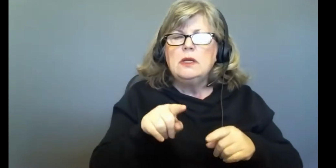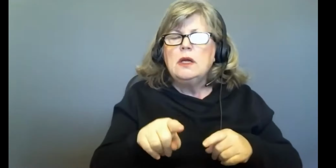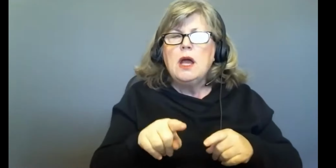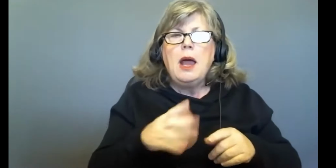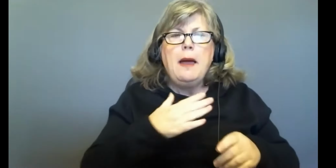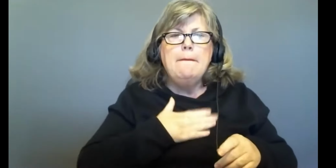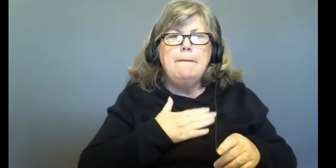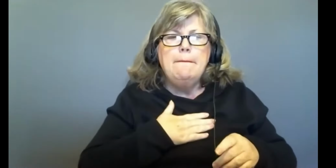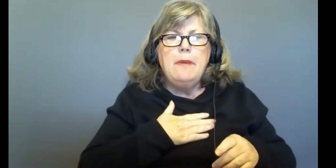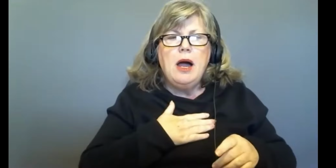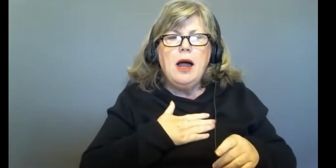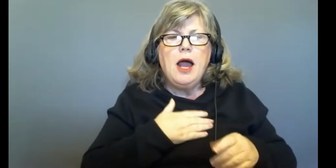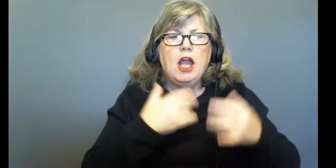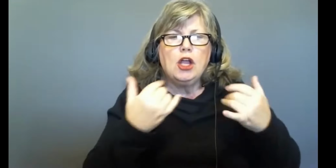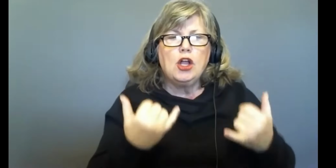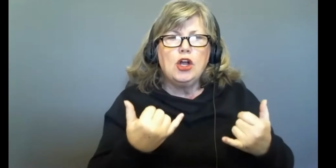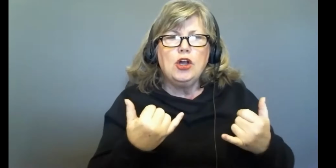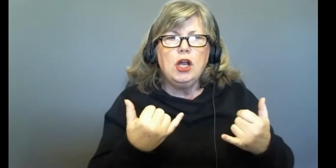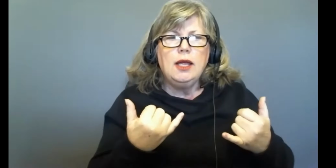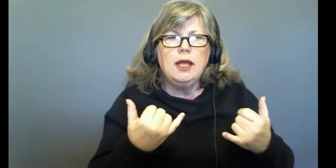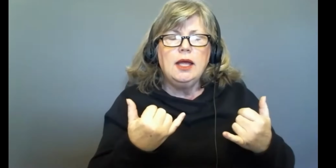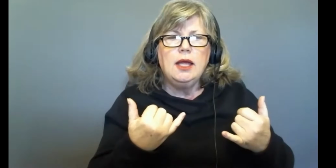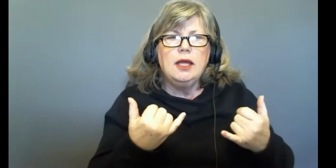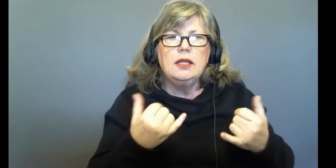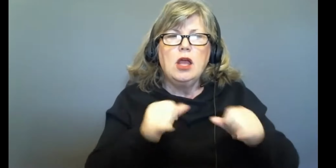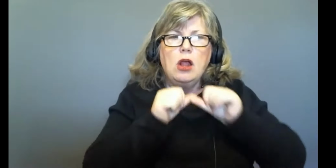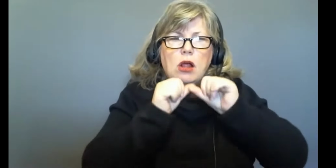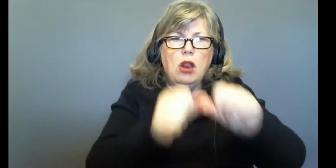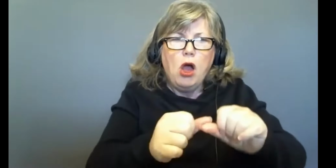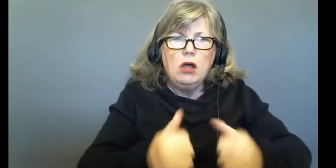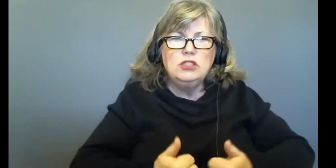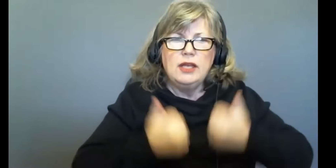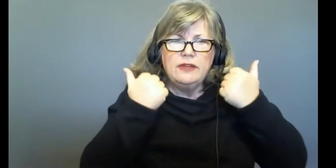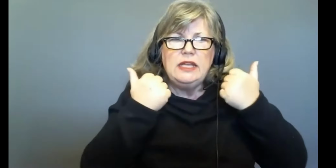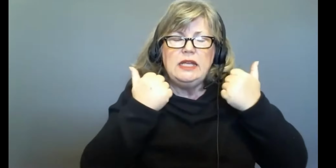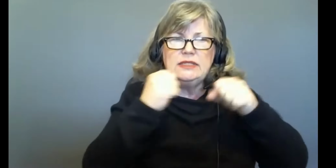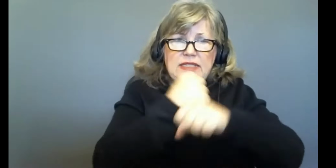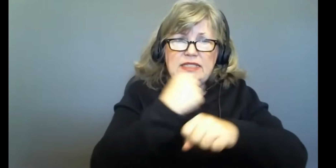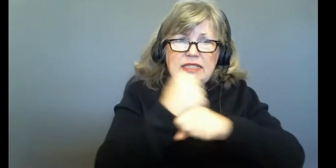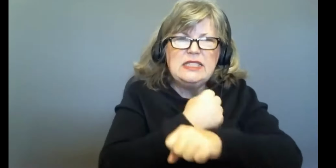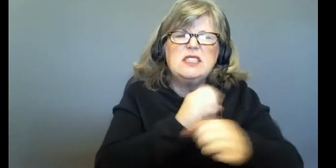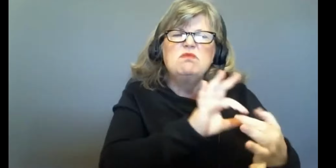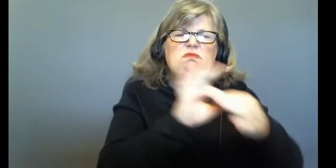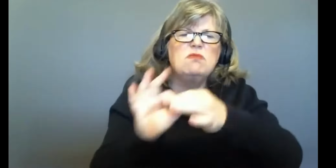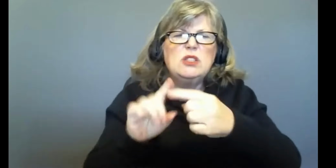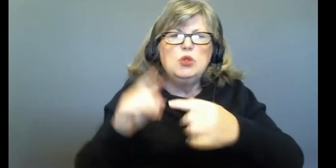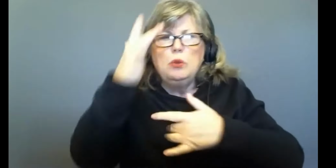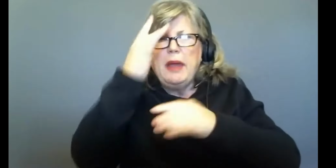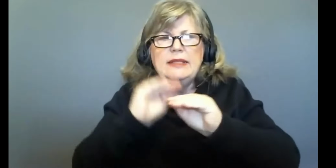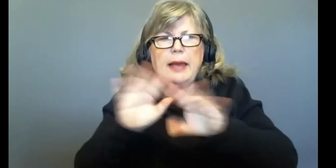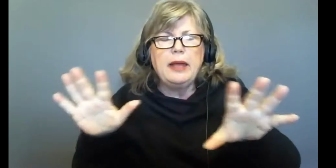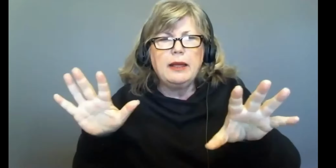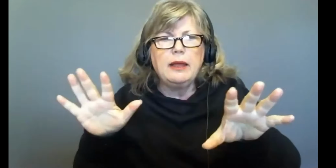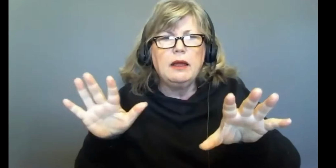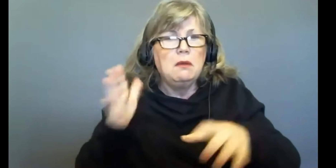statistical longevity projections be affected by the mortality that's associated with the pandemic? And it might have implications for recommendations